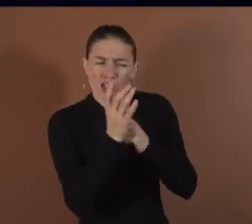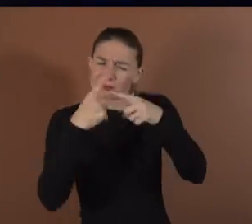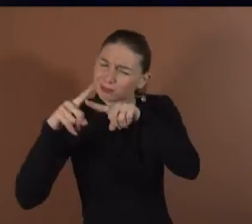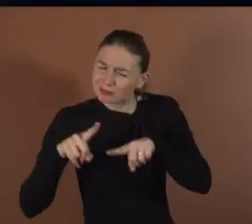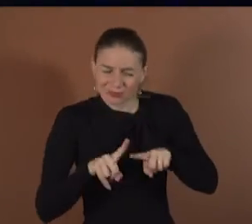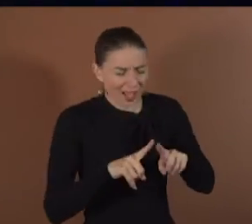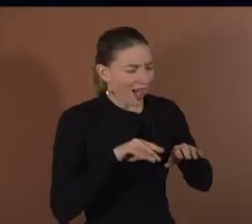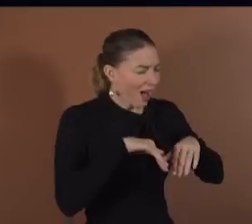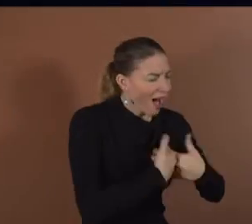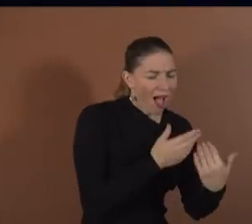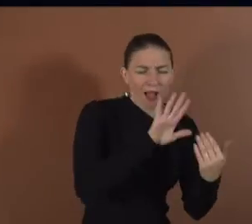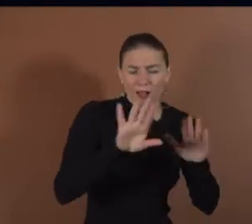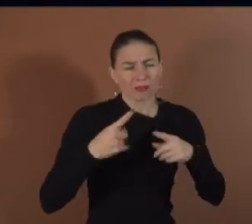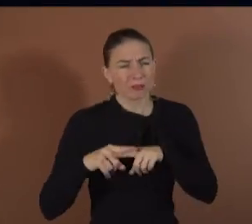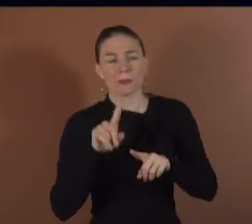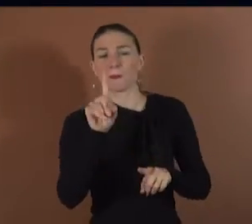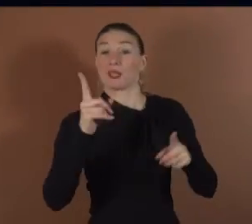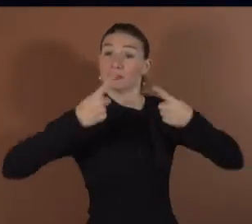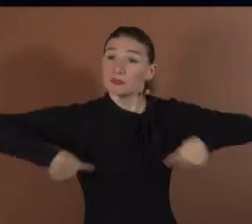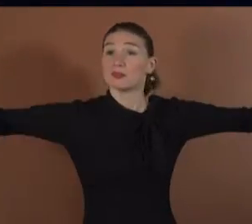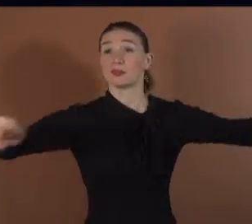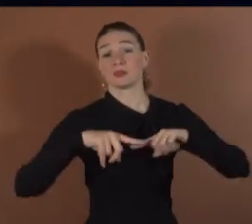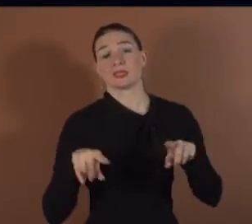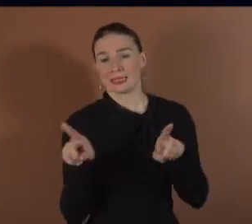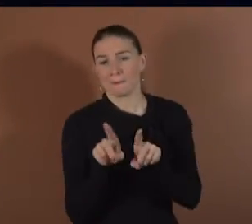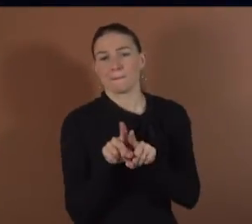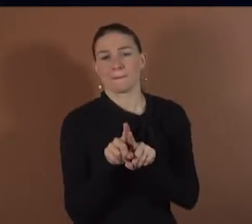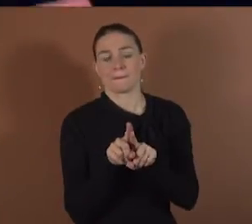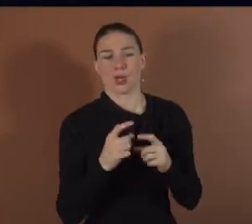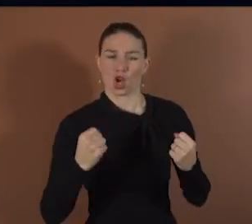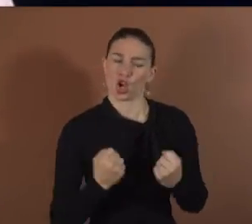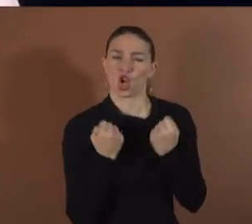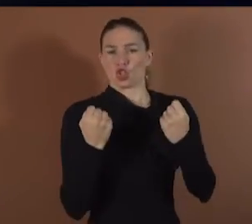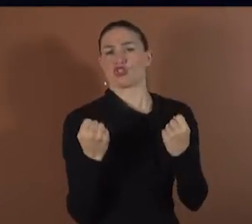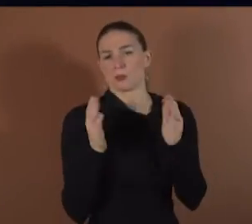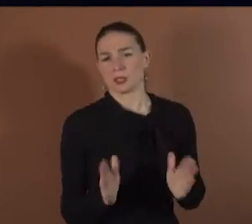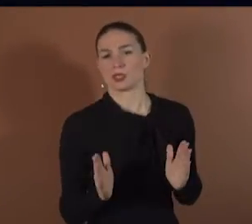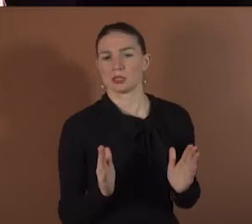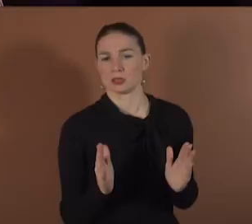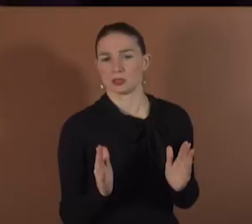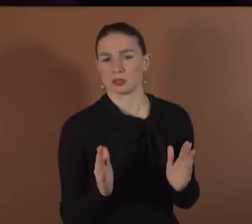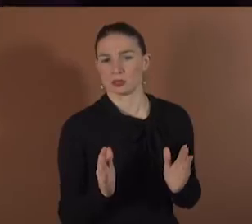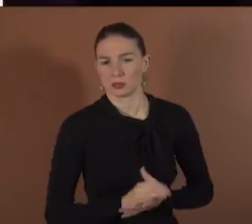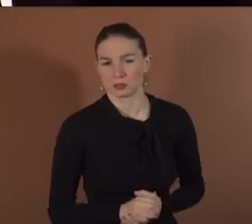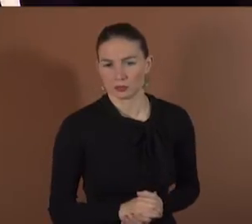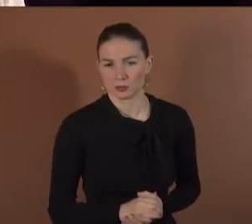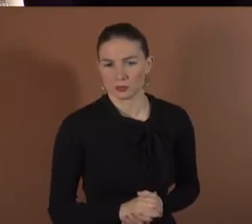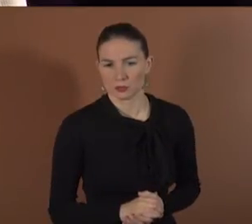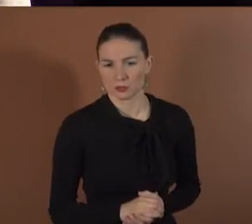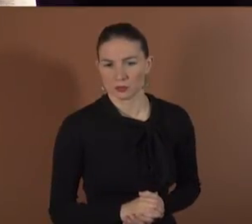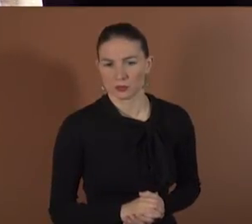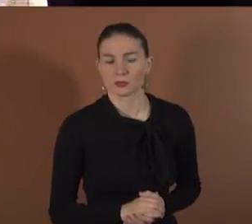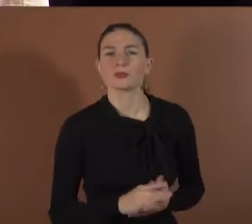ourselves, are we exhibiting the right level of courage? Where are we now with the climate challenge that we